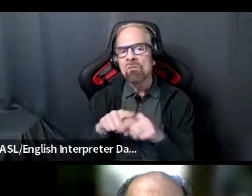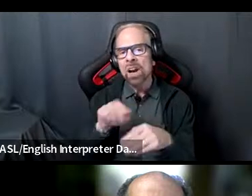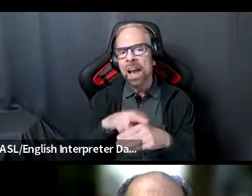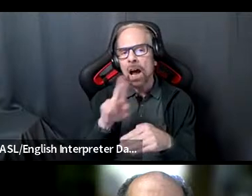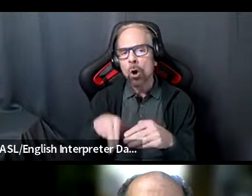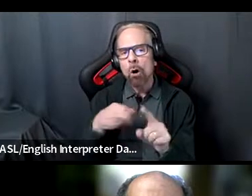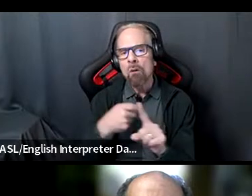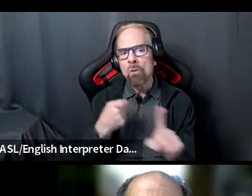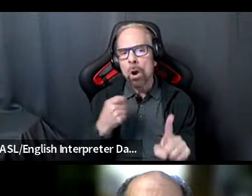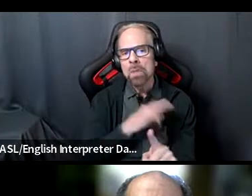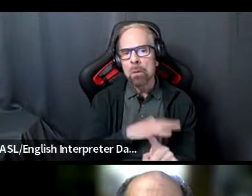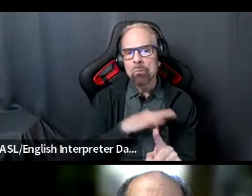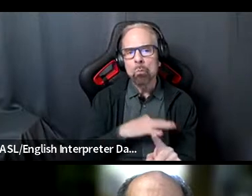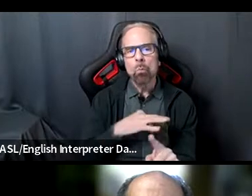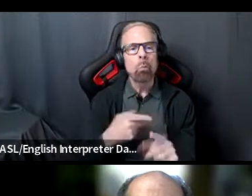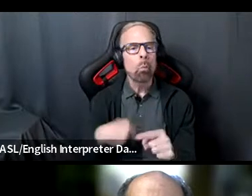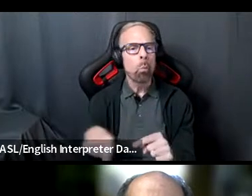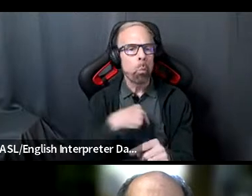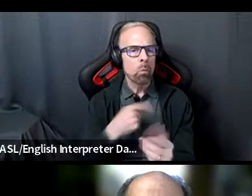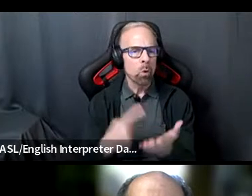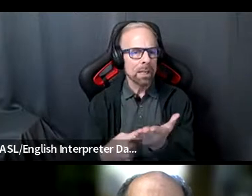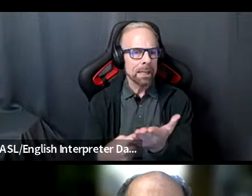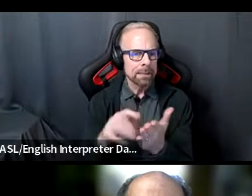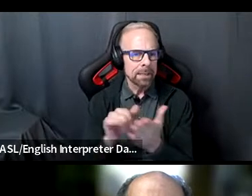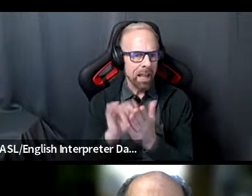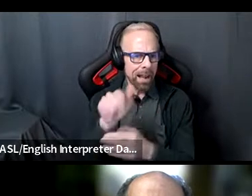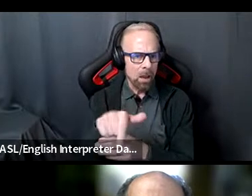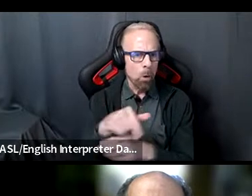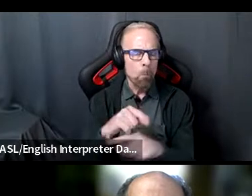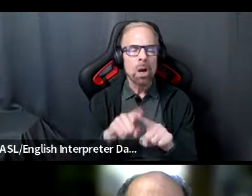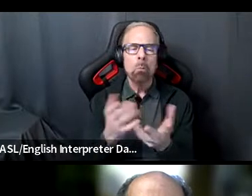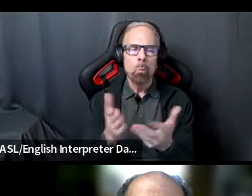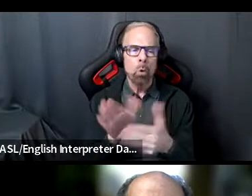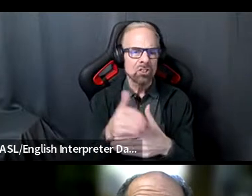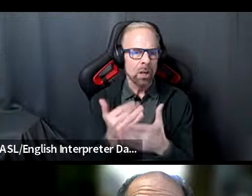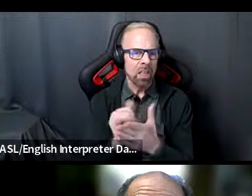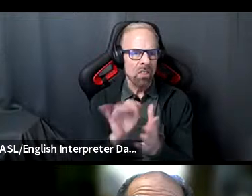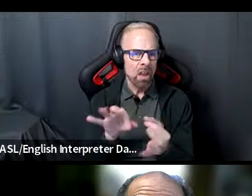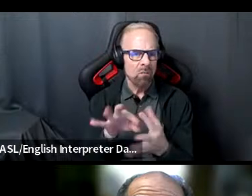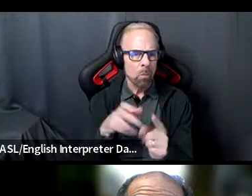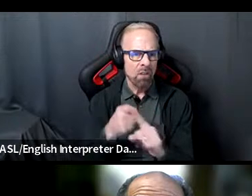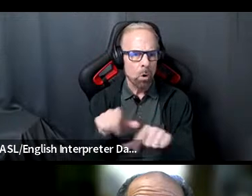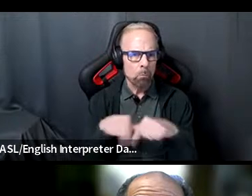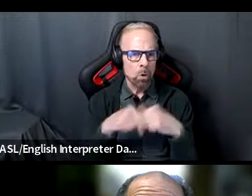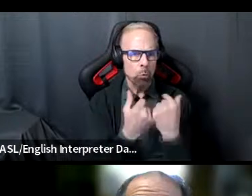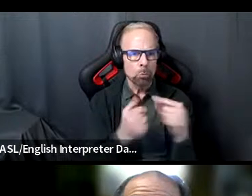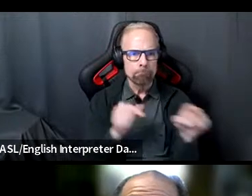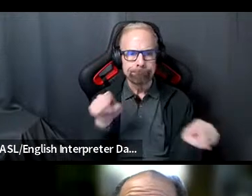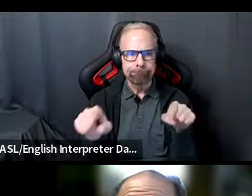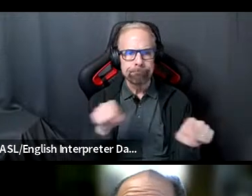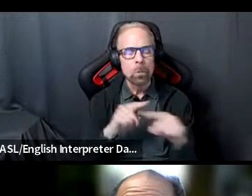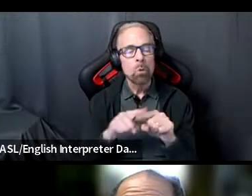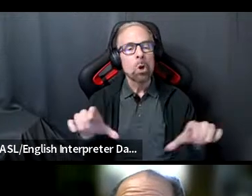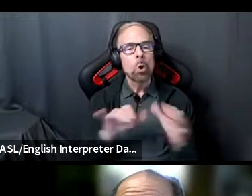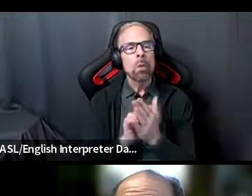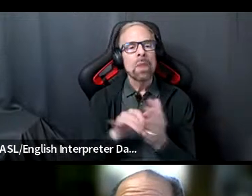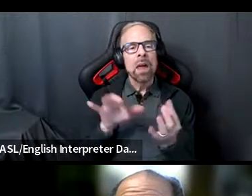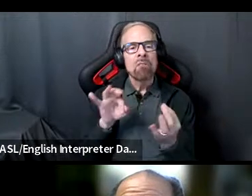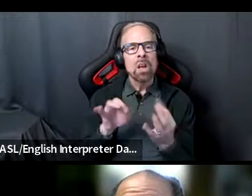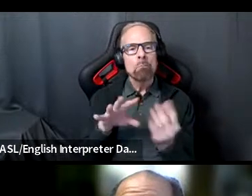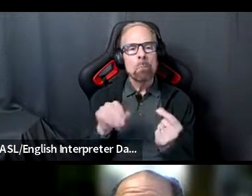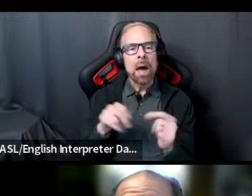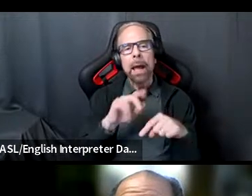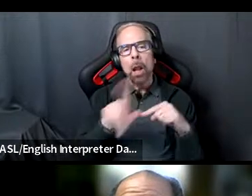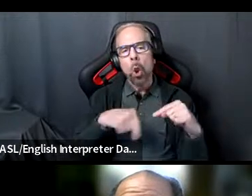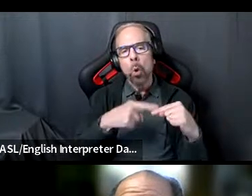we'll discuss that at a later point, but just wanted to share that feedback that we got from those groups and let you know that we've been doing that feedback loop to